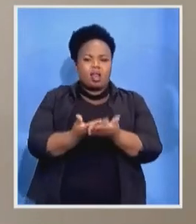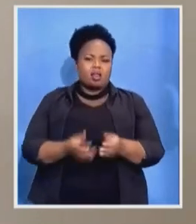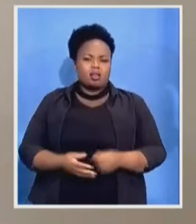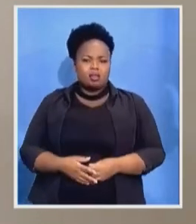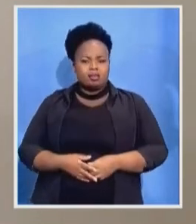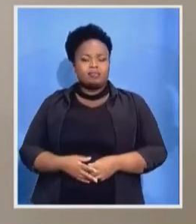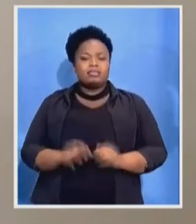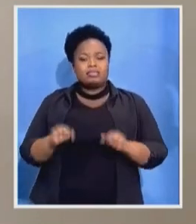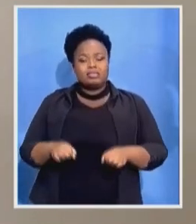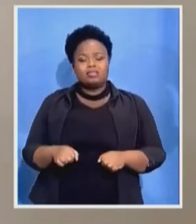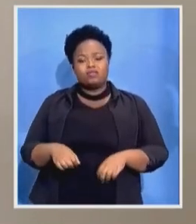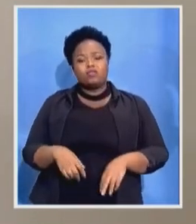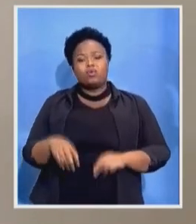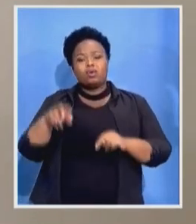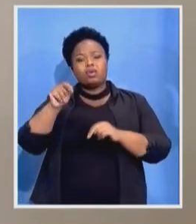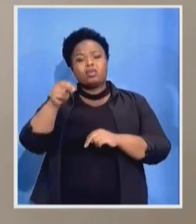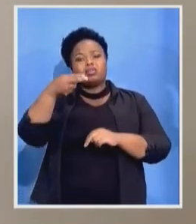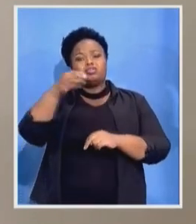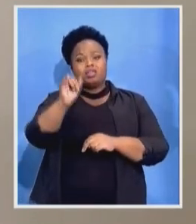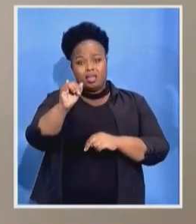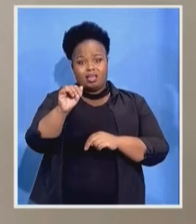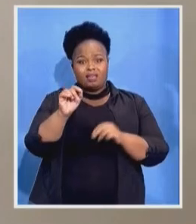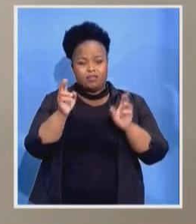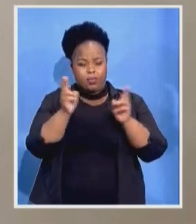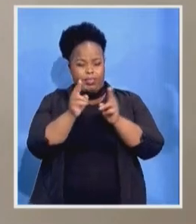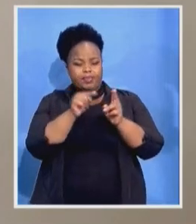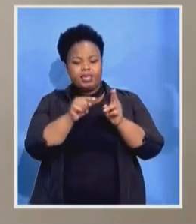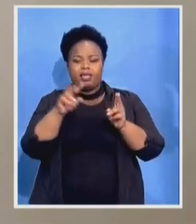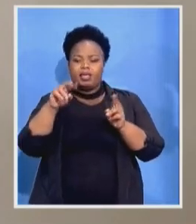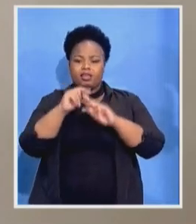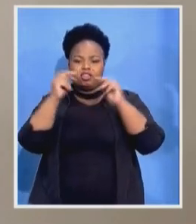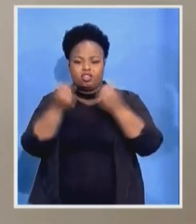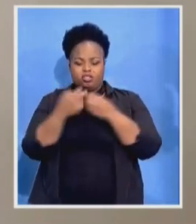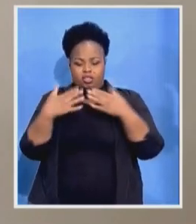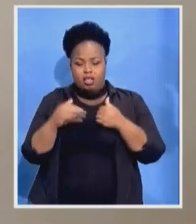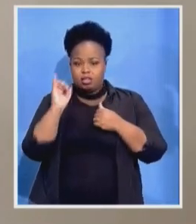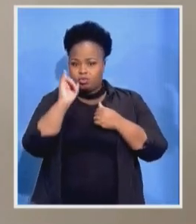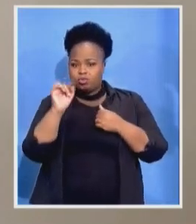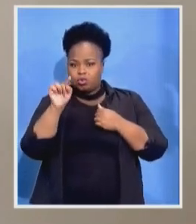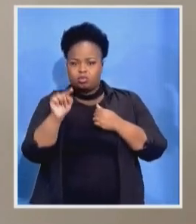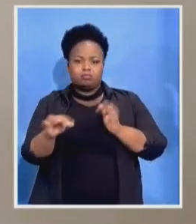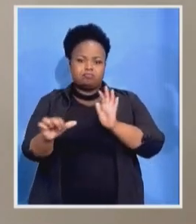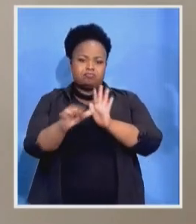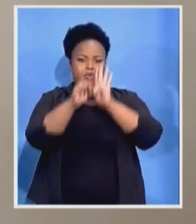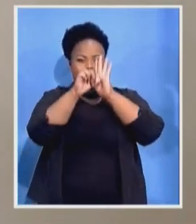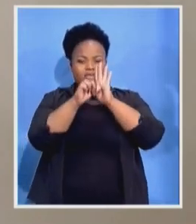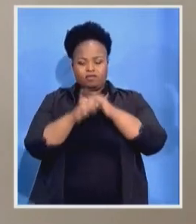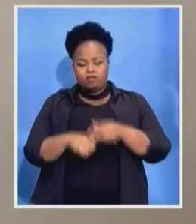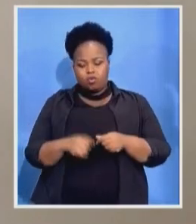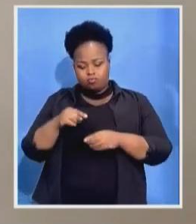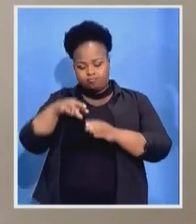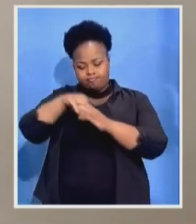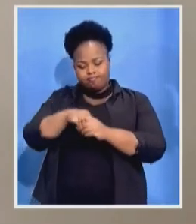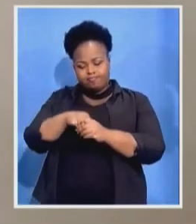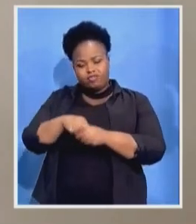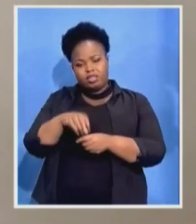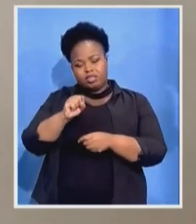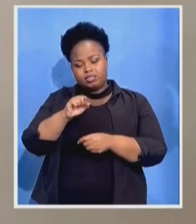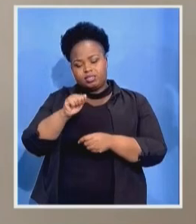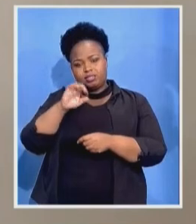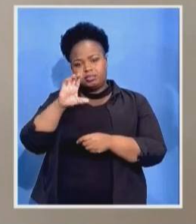will be an important component of the SACP's 2021 program of action, our centenary